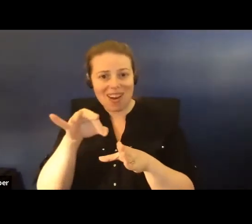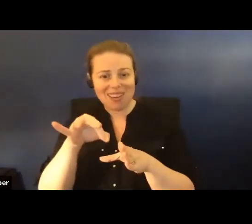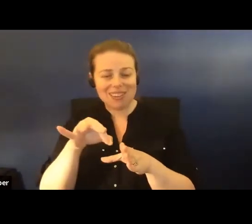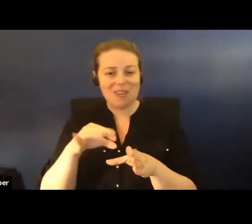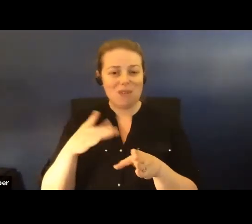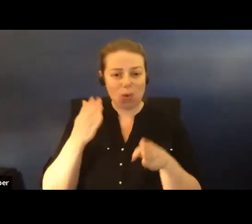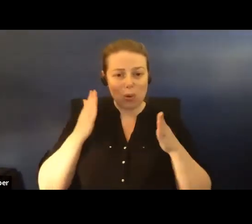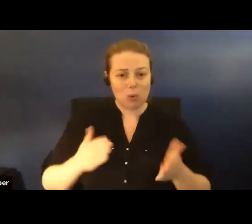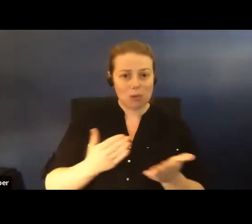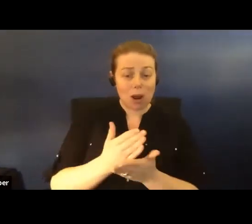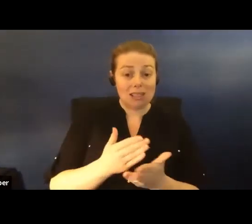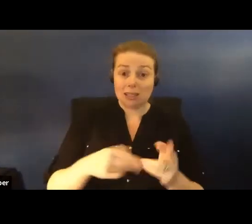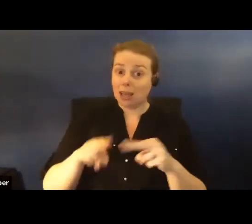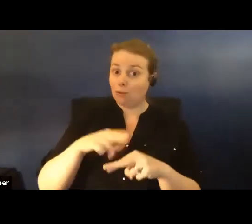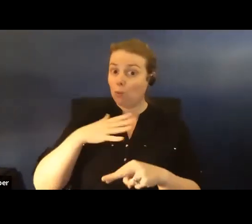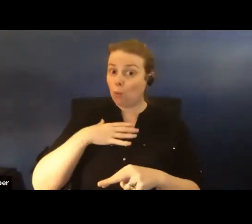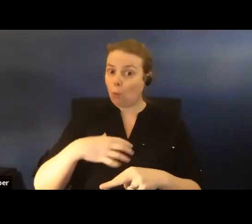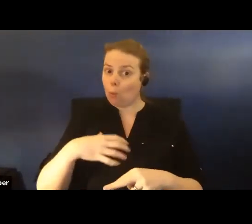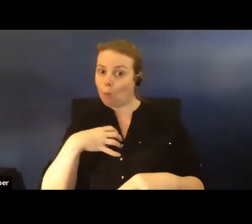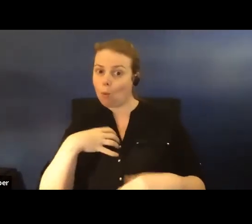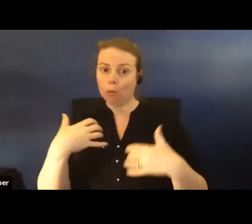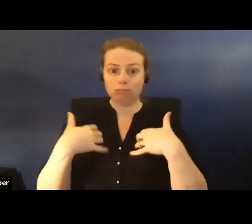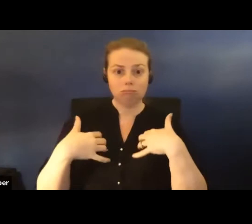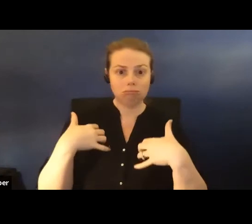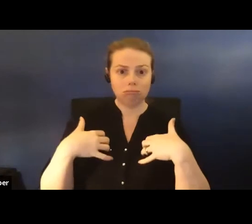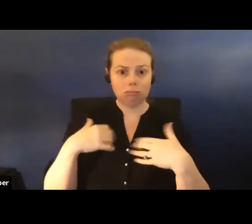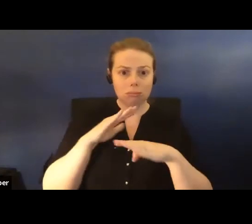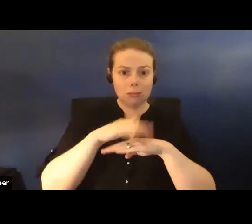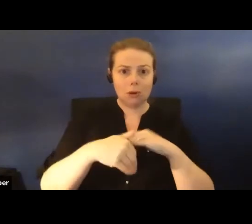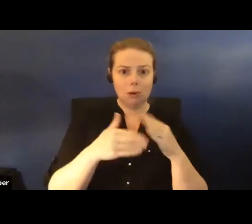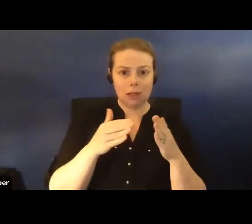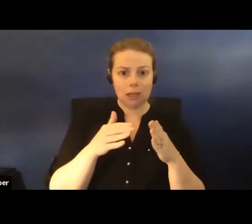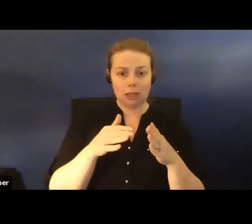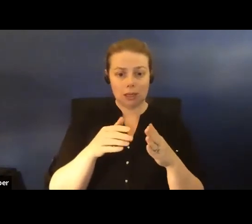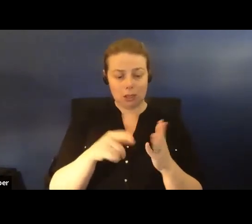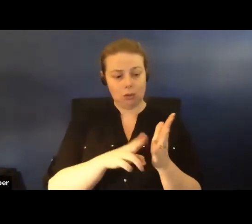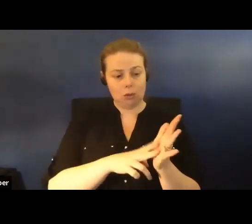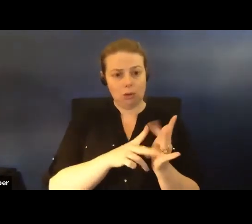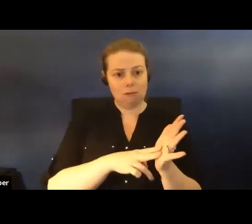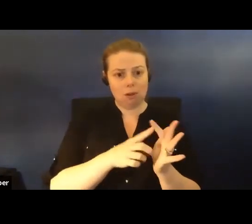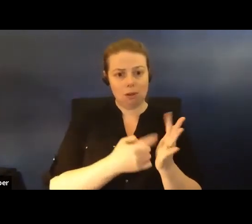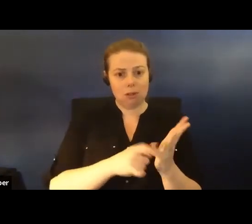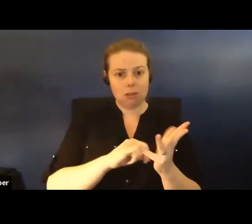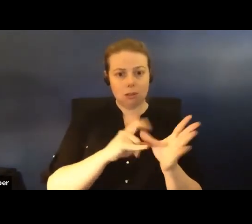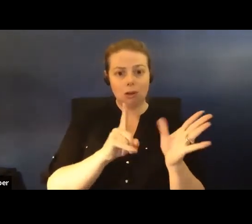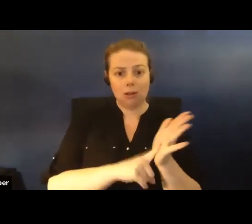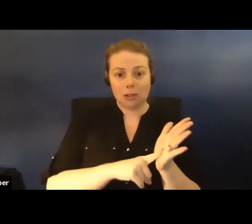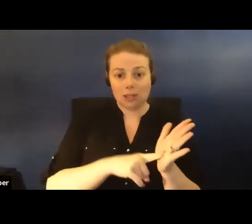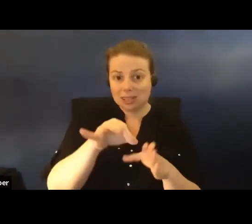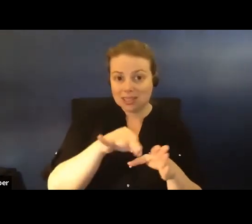reasons to be excited about universal design, then we can also point to the fact that